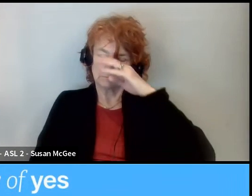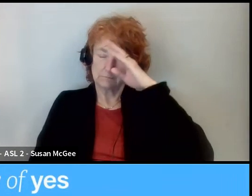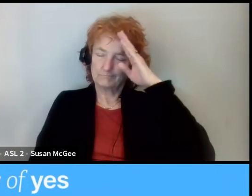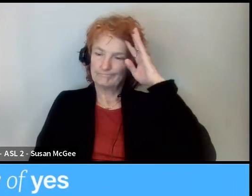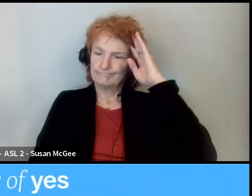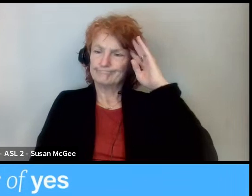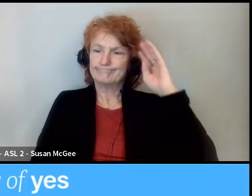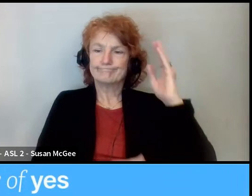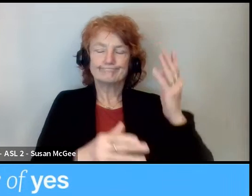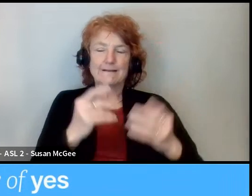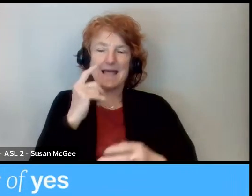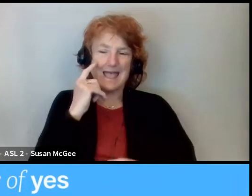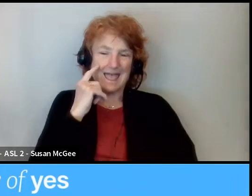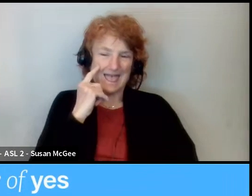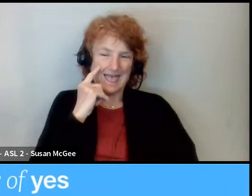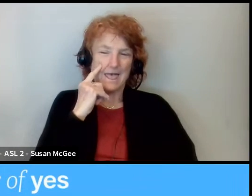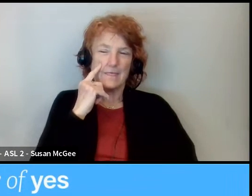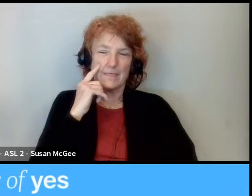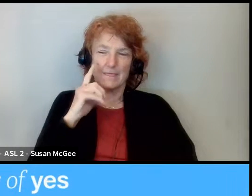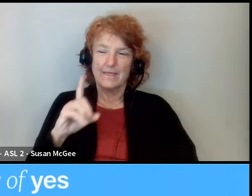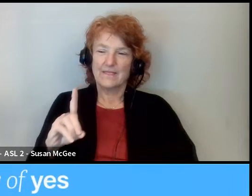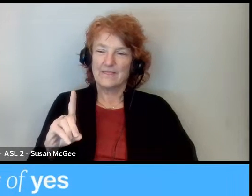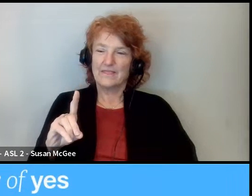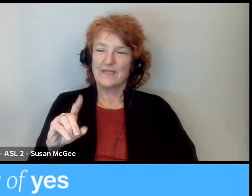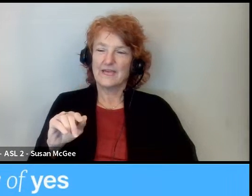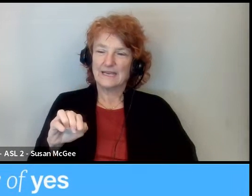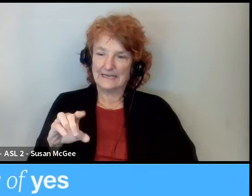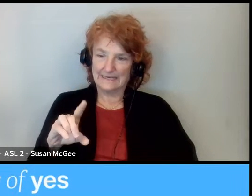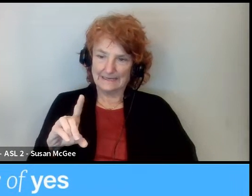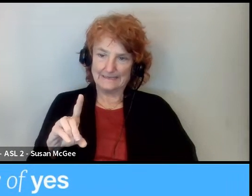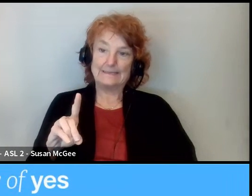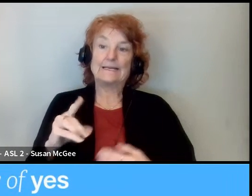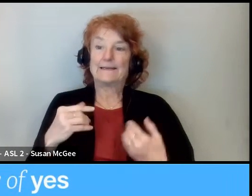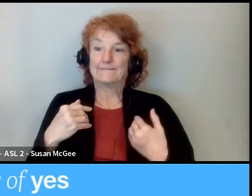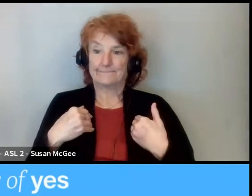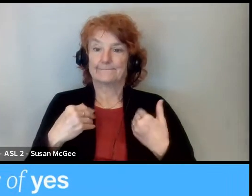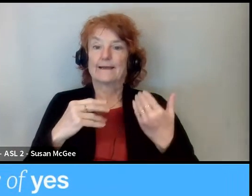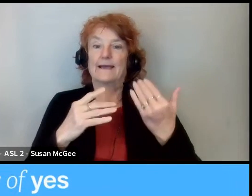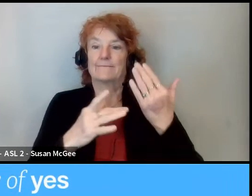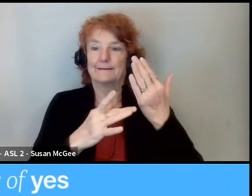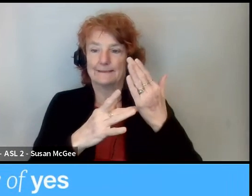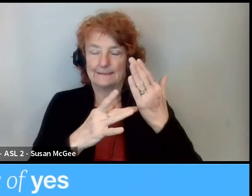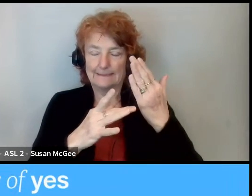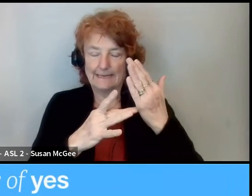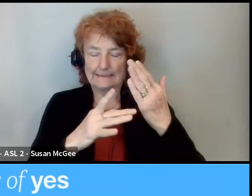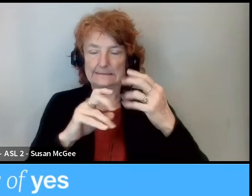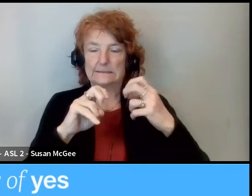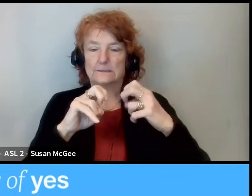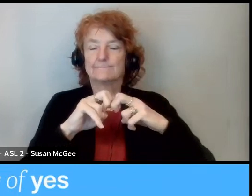I think David may be experiencing some technical difficulty.